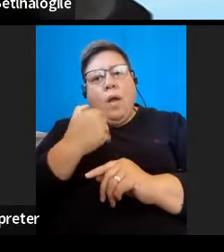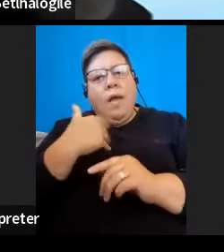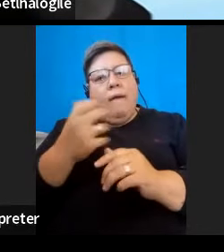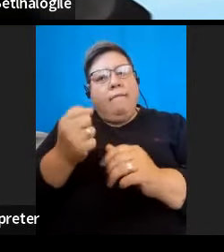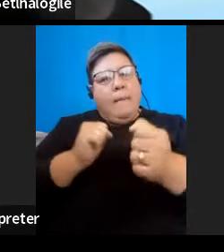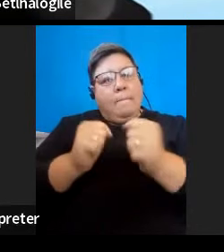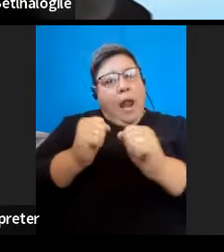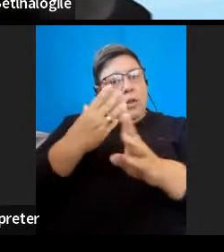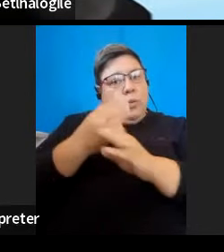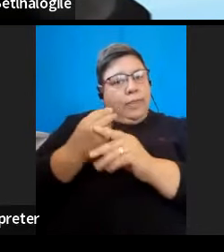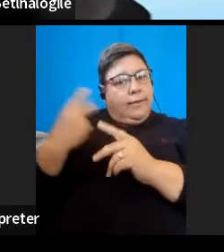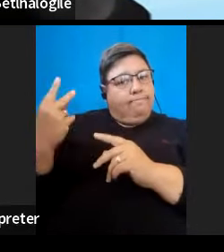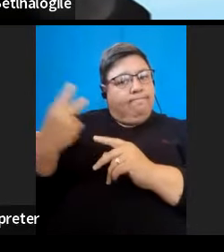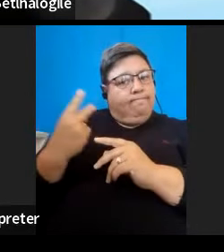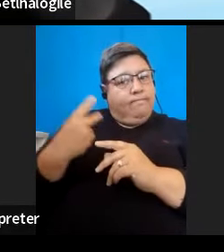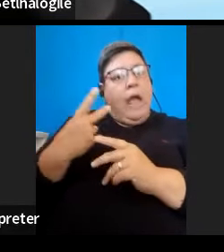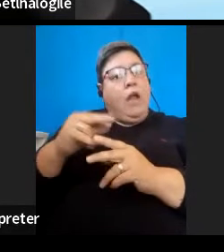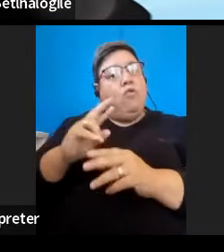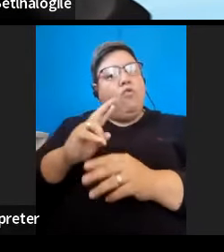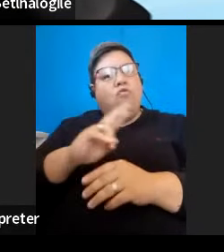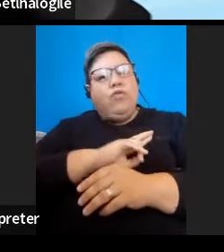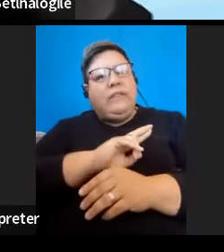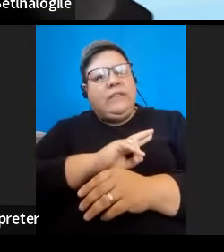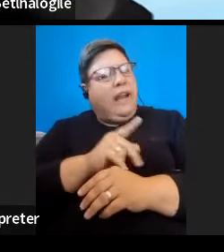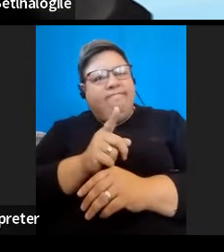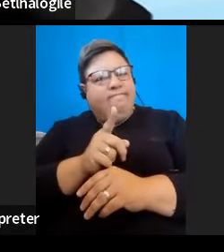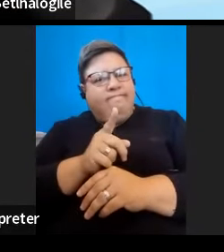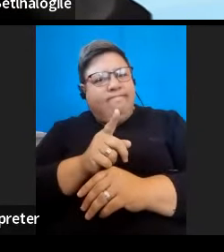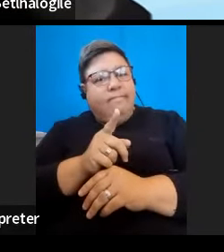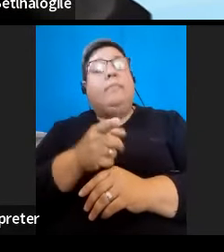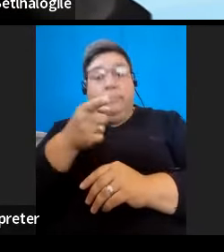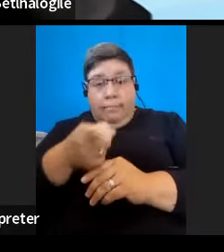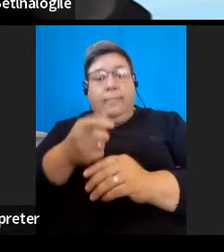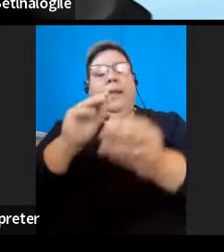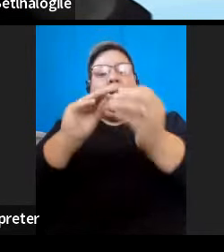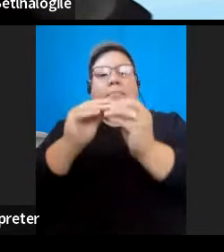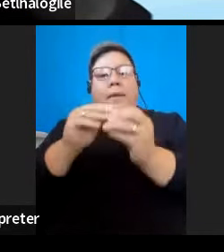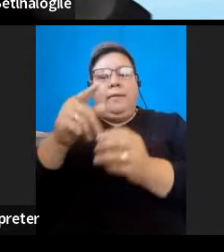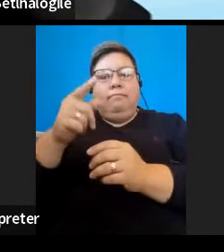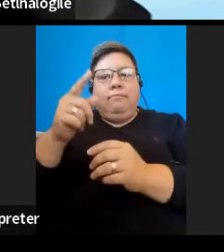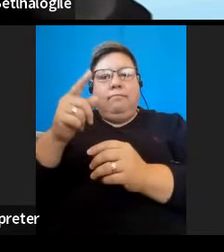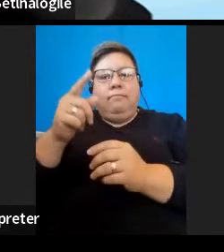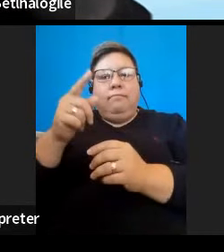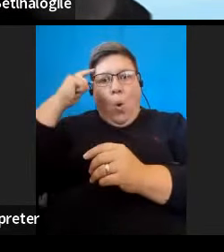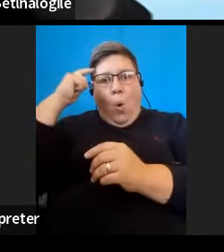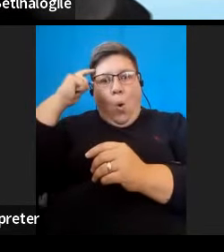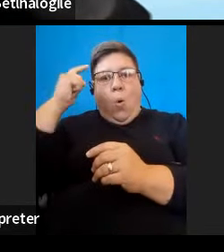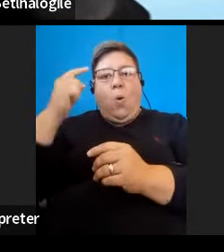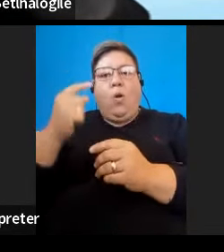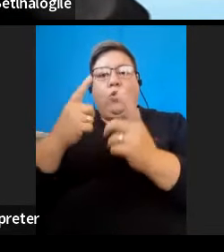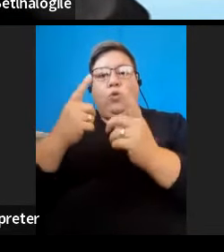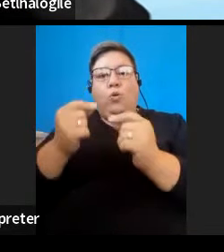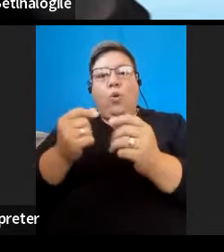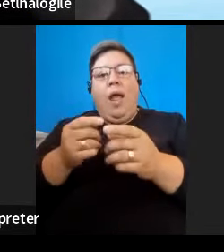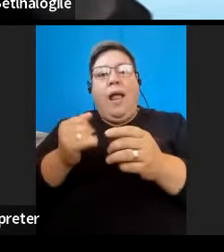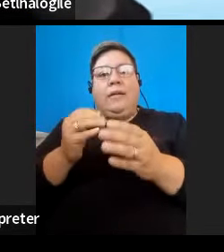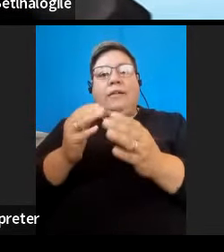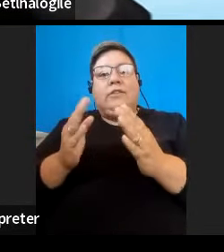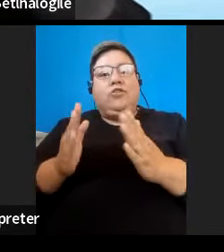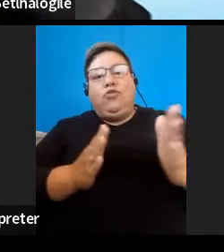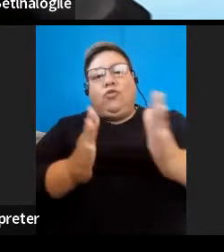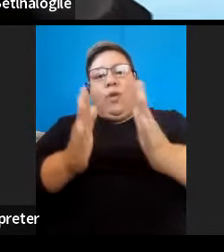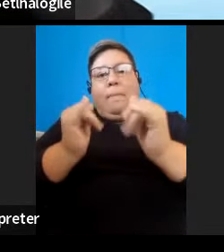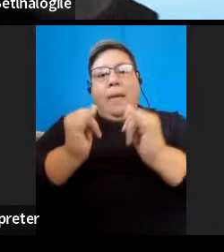what would be the reason for that? So that in its own made us ensure that, we streamline the processes of the